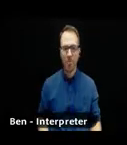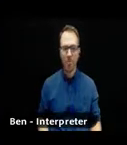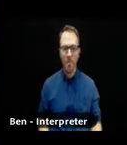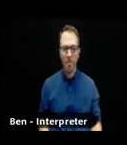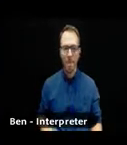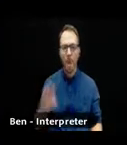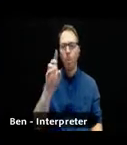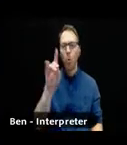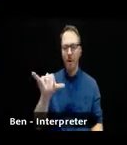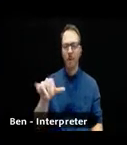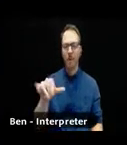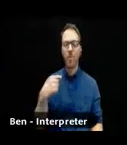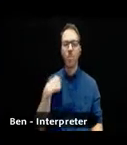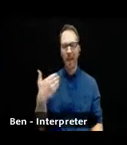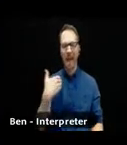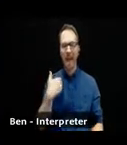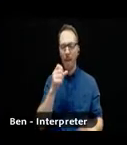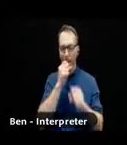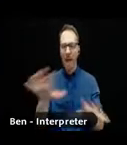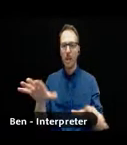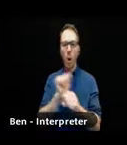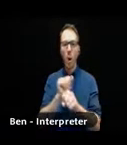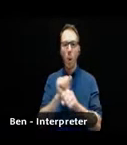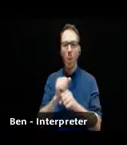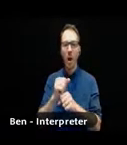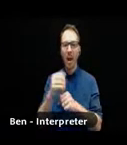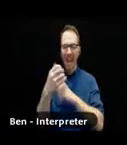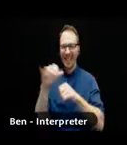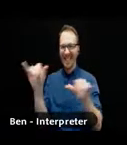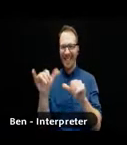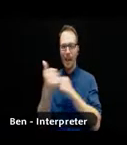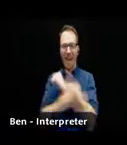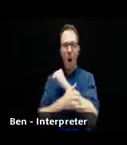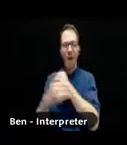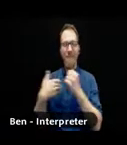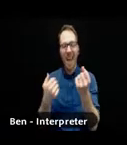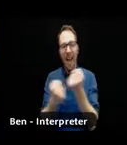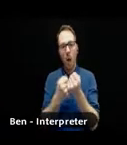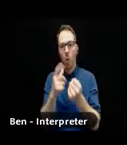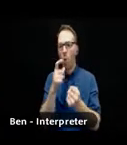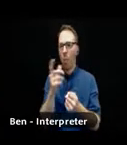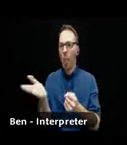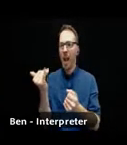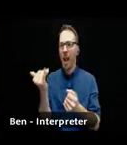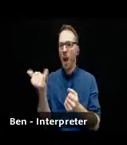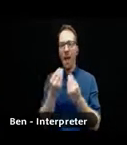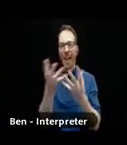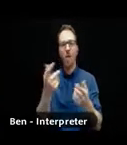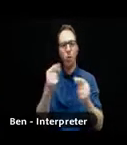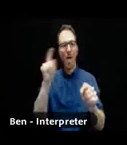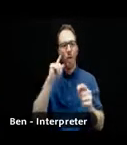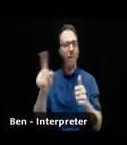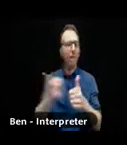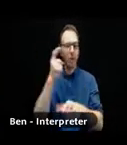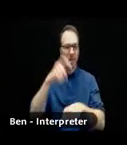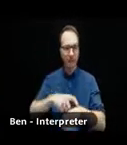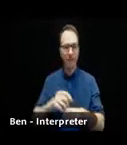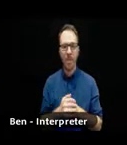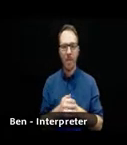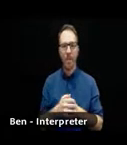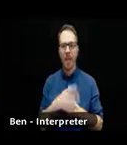You know, we really have this blessing of working in Contra Costa County with this group of advocates who are just giving this a try for the first time.